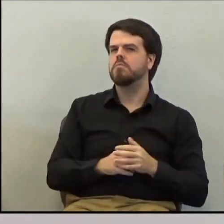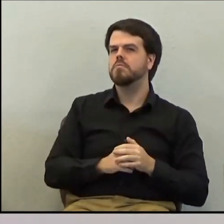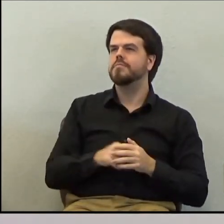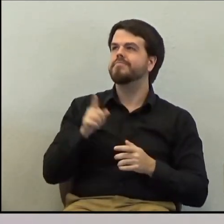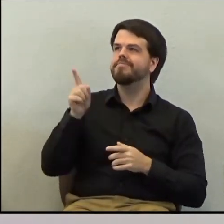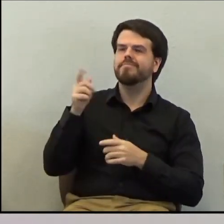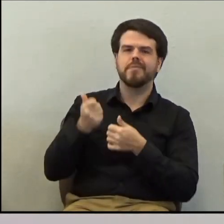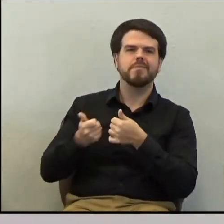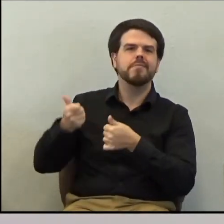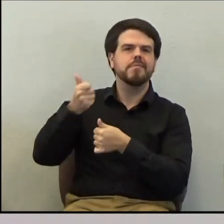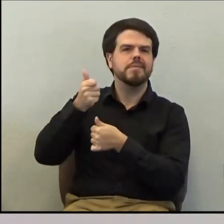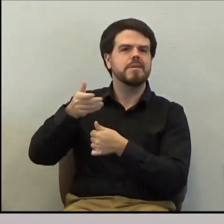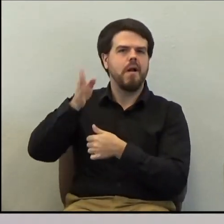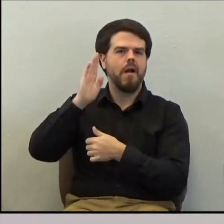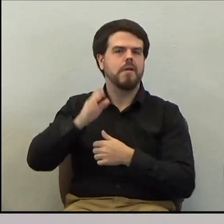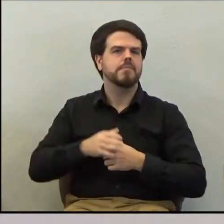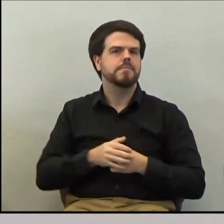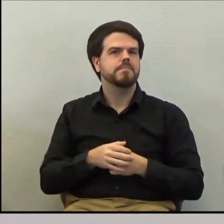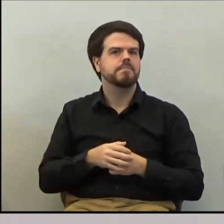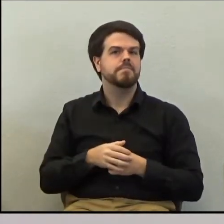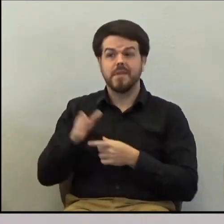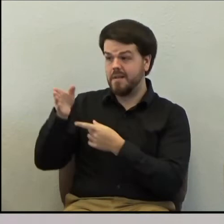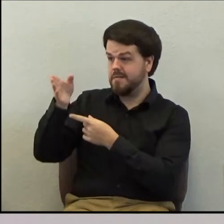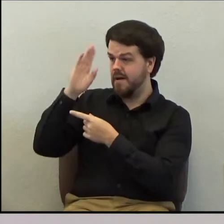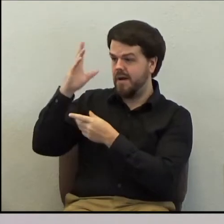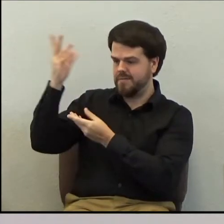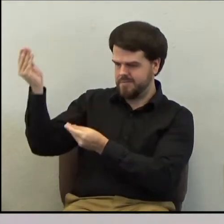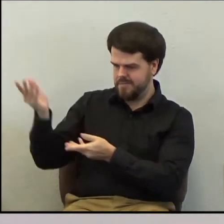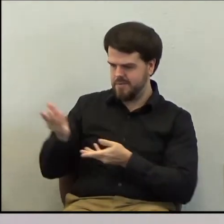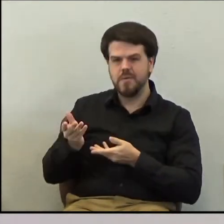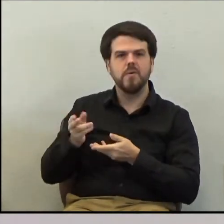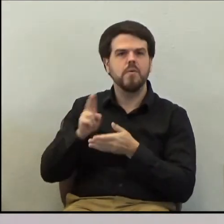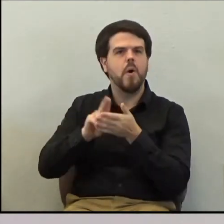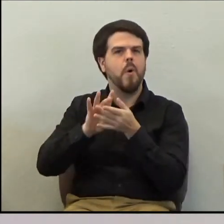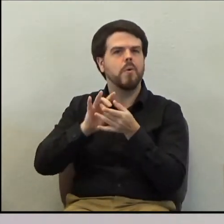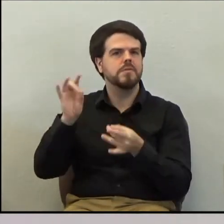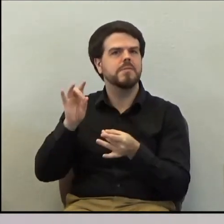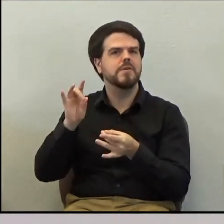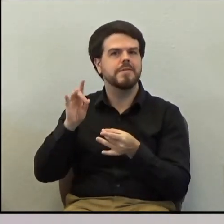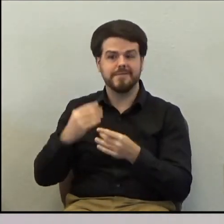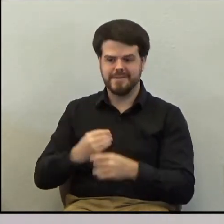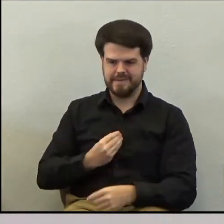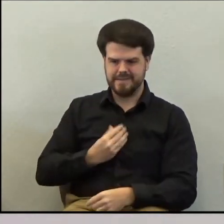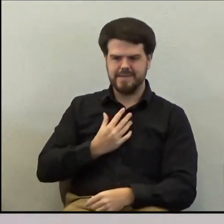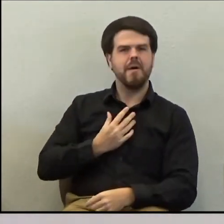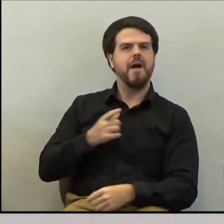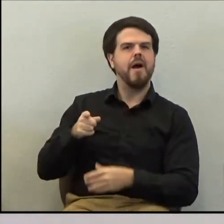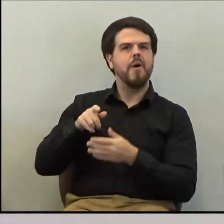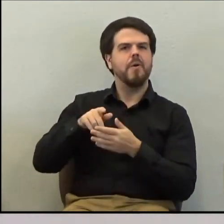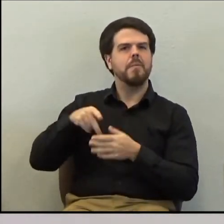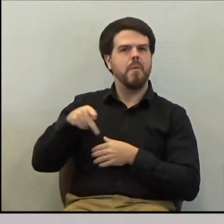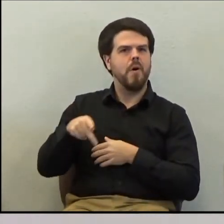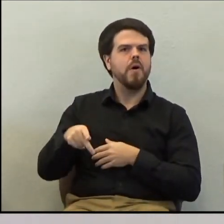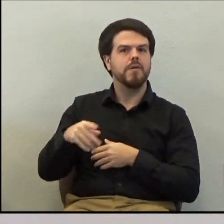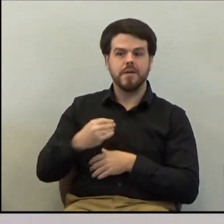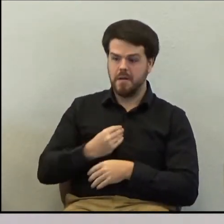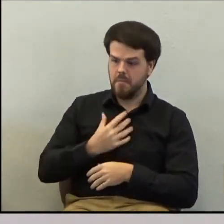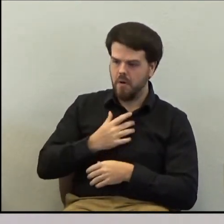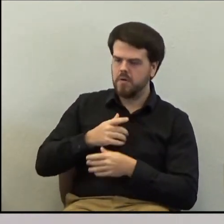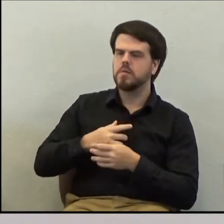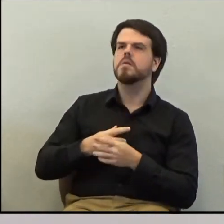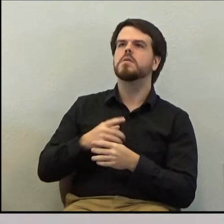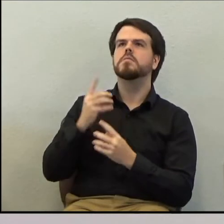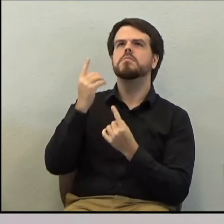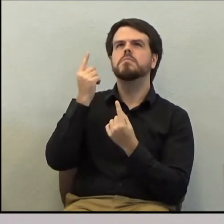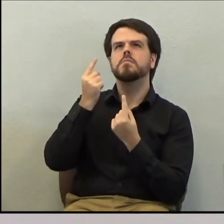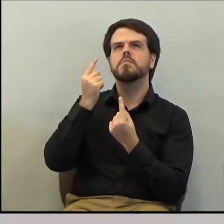God, by the Holy Spirit, inspiring Paul, and then Paul using his own words, human